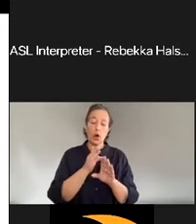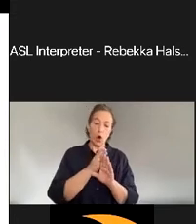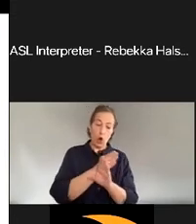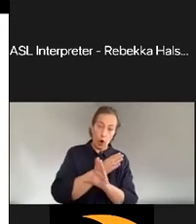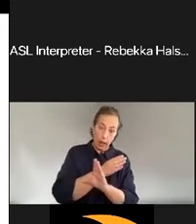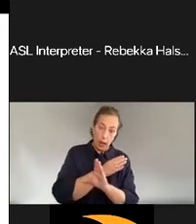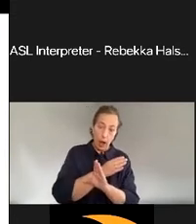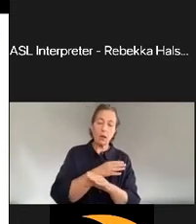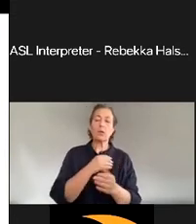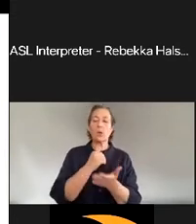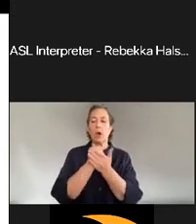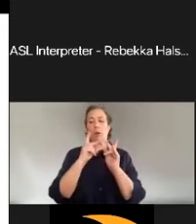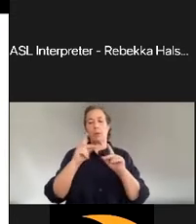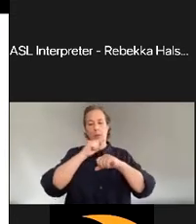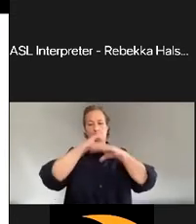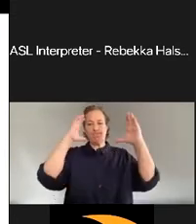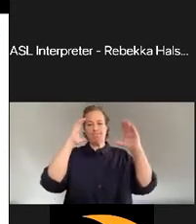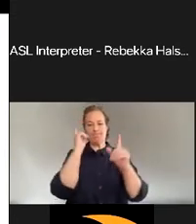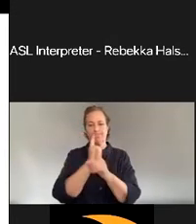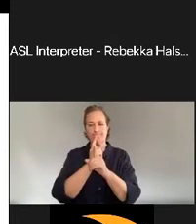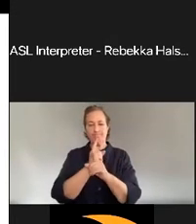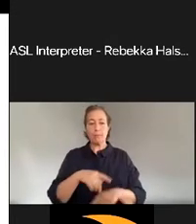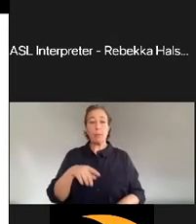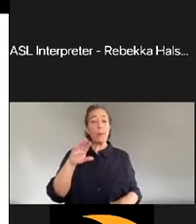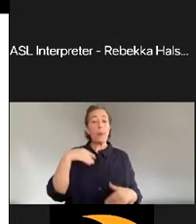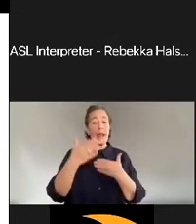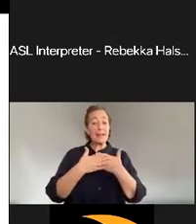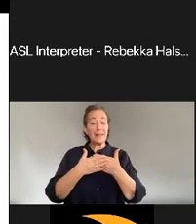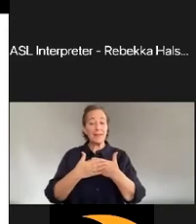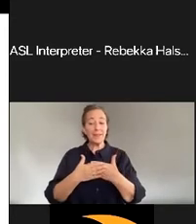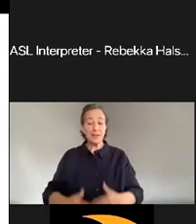like. So Katie, if you could go ahead to the next slide.